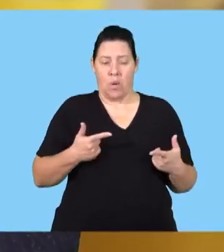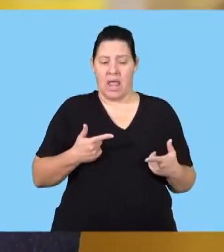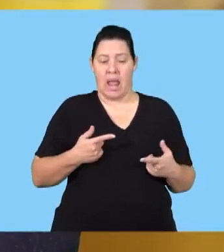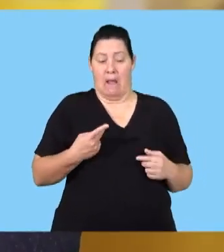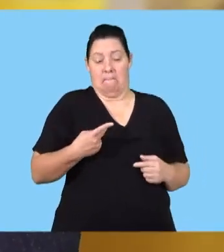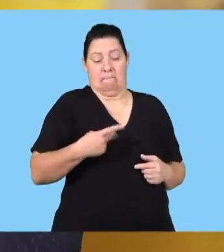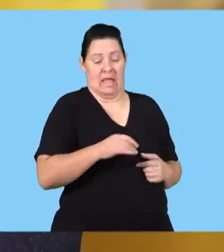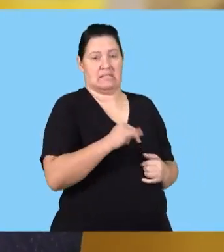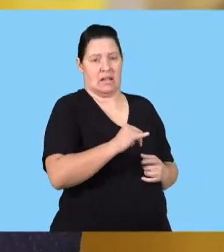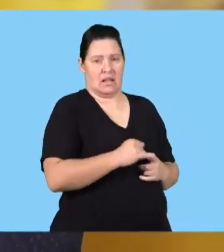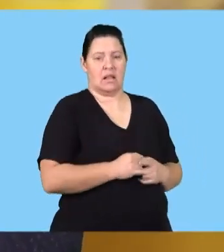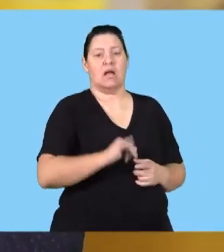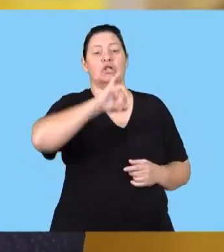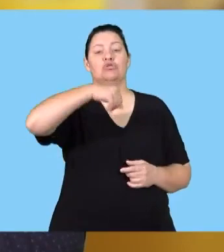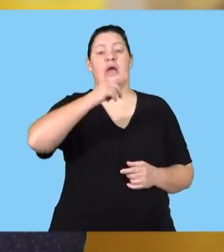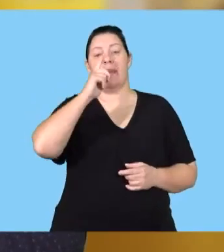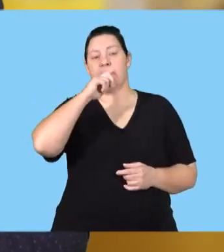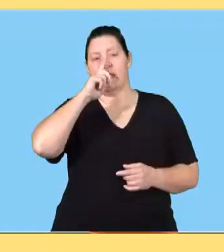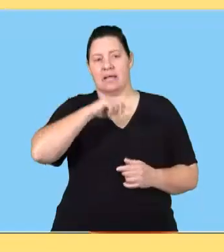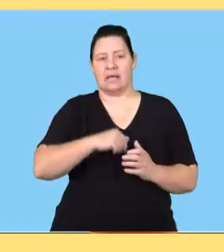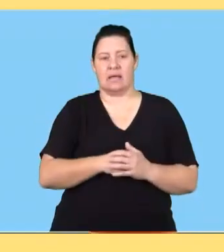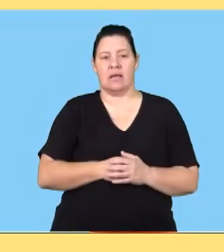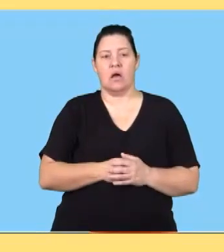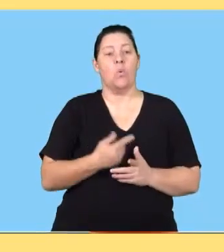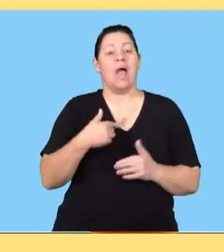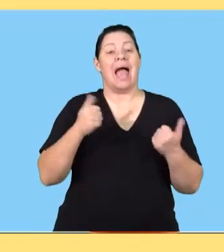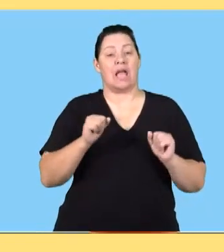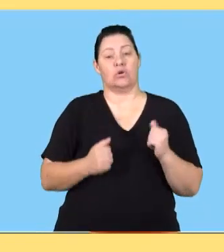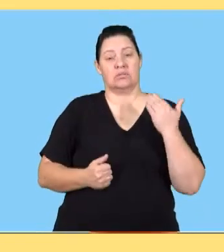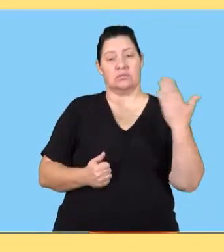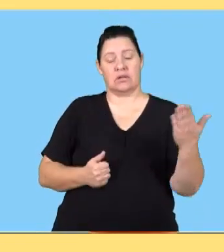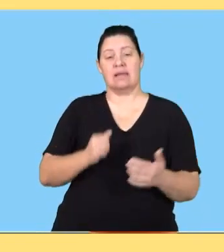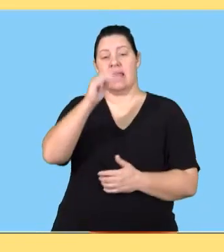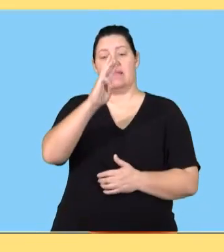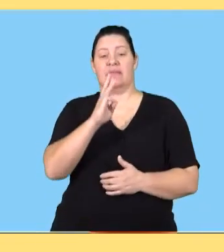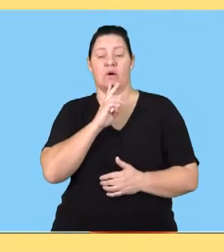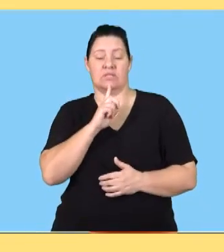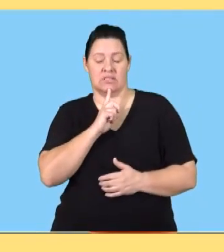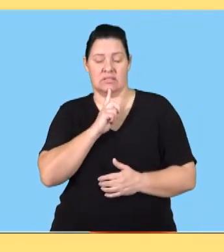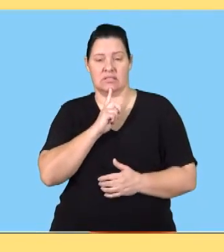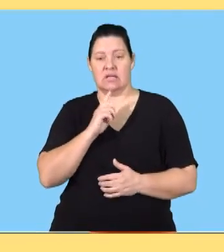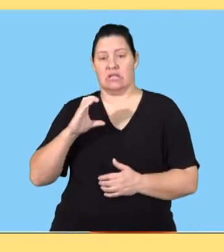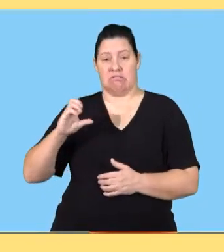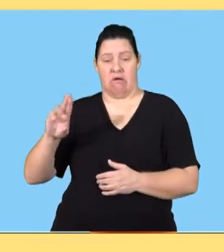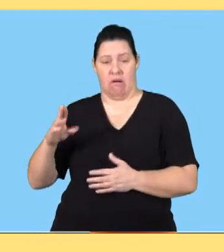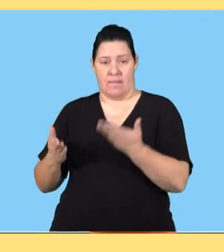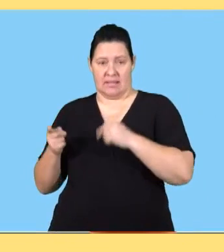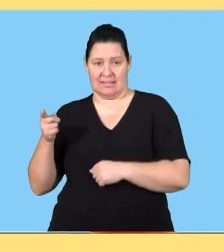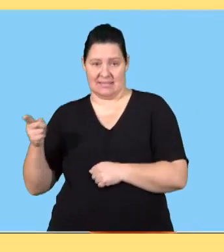creditors some amount. We'll start with J Pink. So we have account rendered 9,000. That's a credit